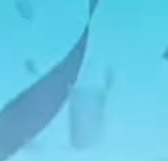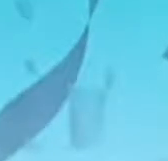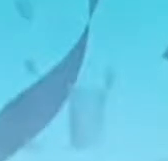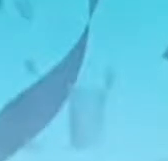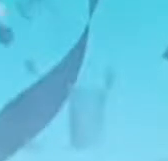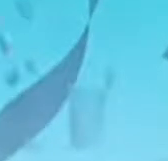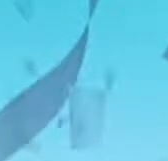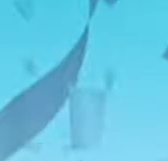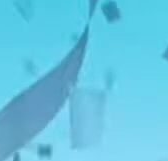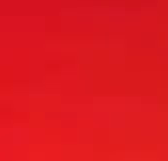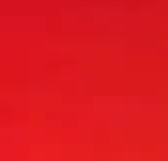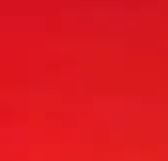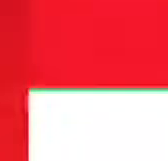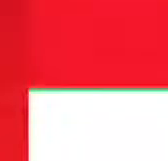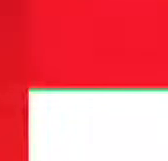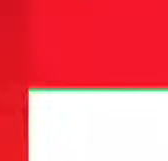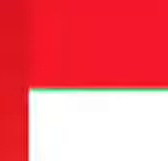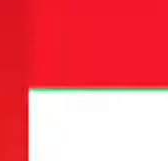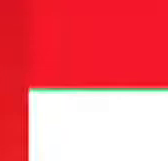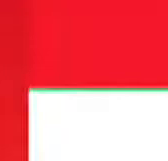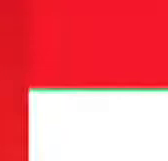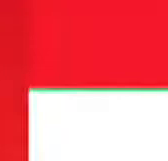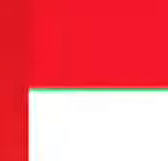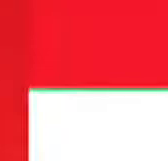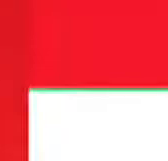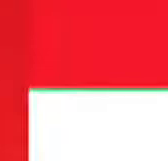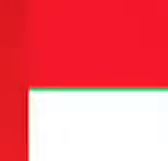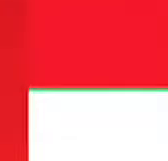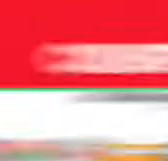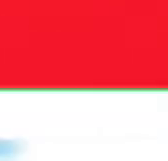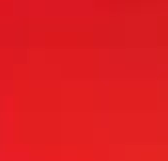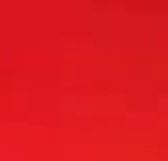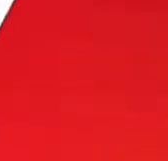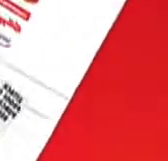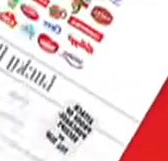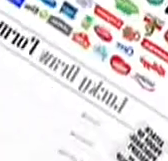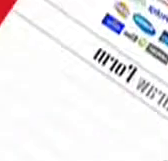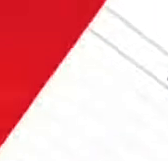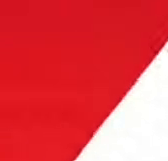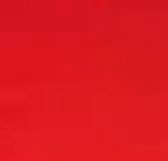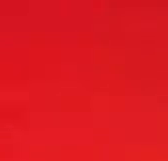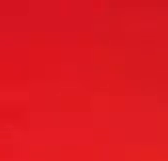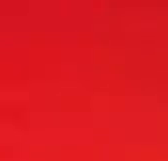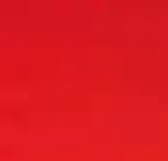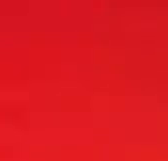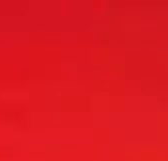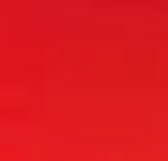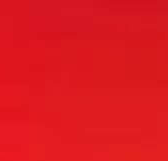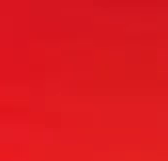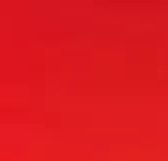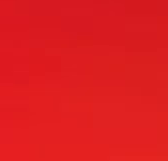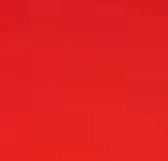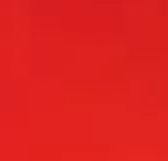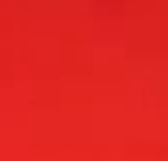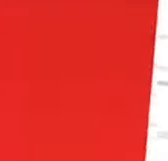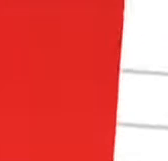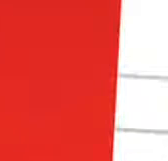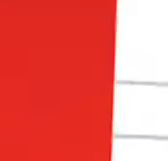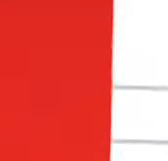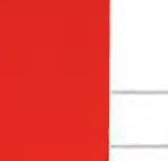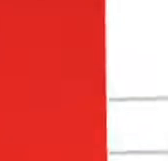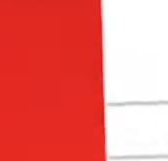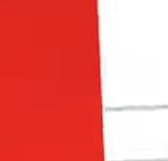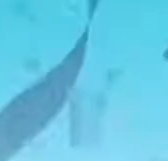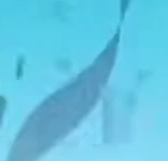To enter, simply buy any of the participating brands and drop your entry and till slip in the in-store box. Visit any of